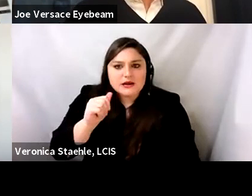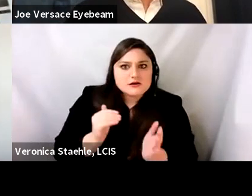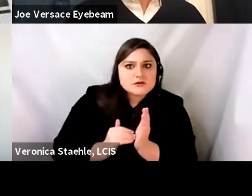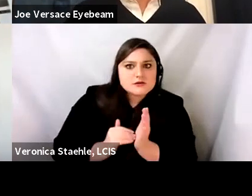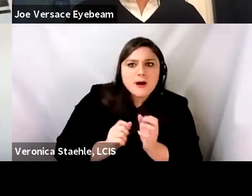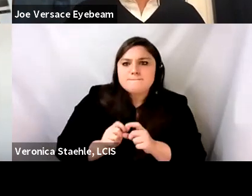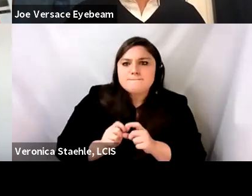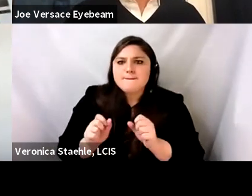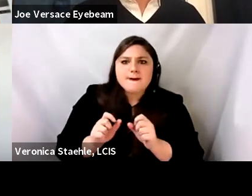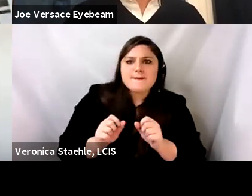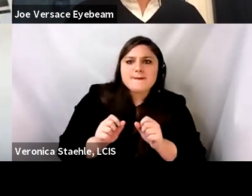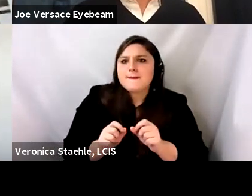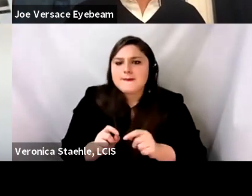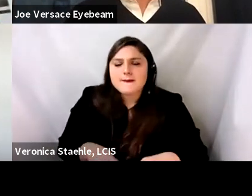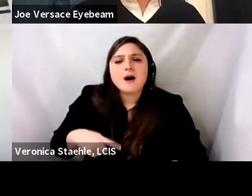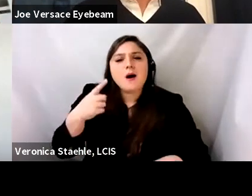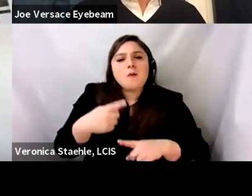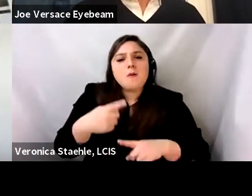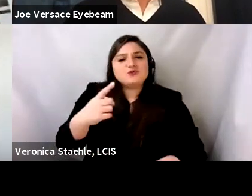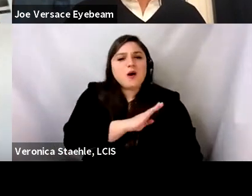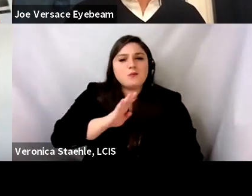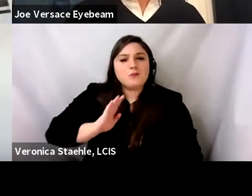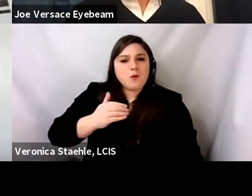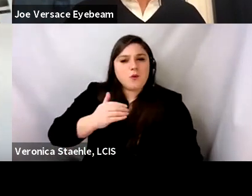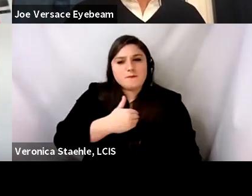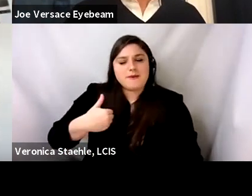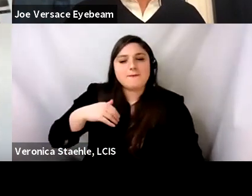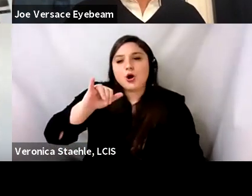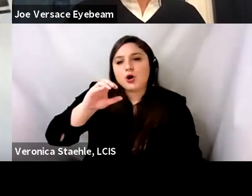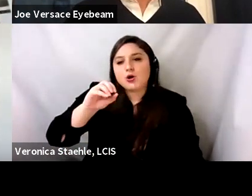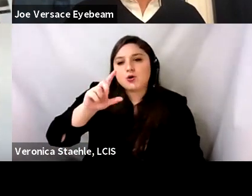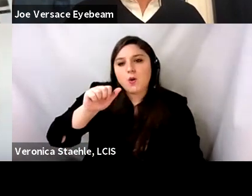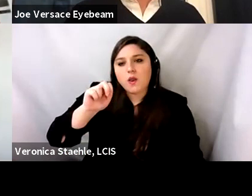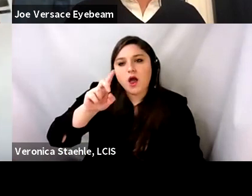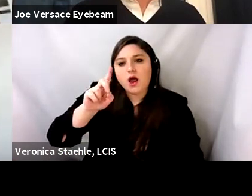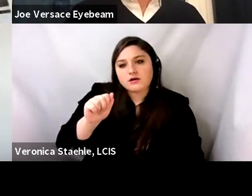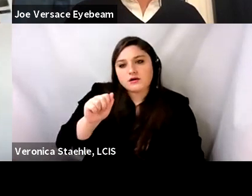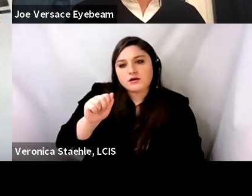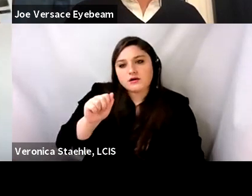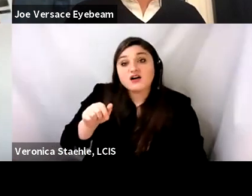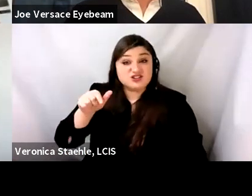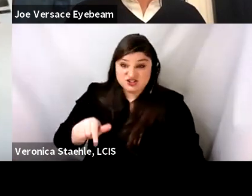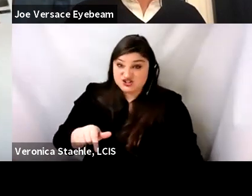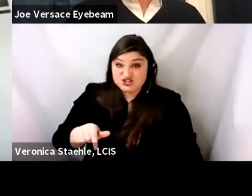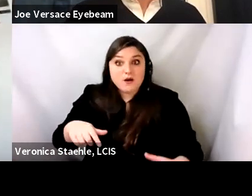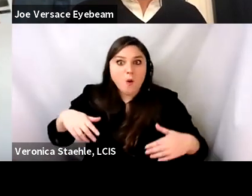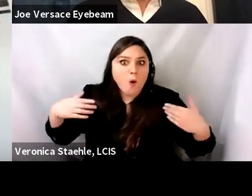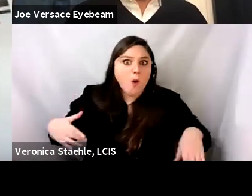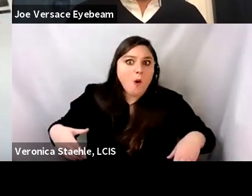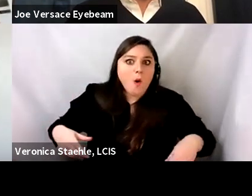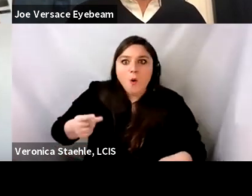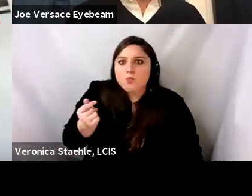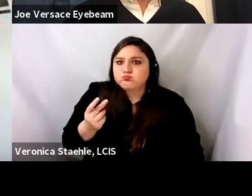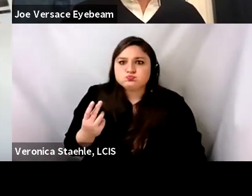woman, Yolanda, on board who's done a terrific job of updating our social media accounts and working